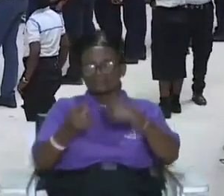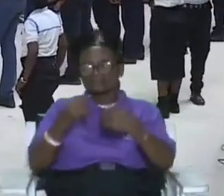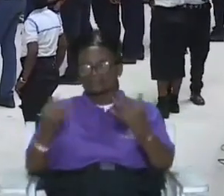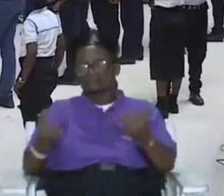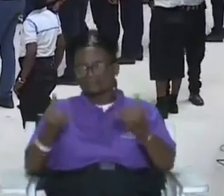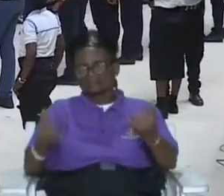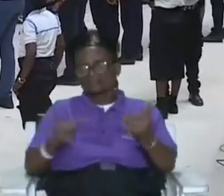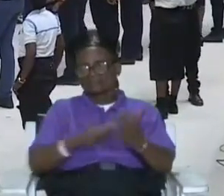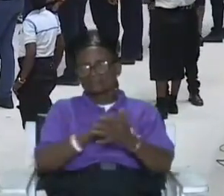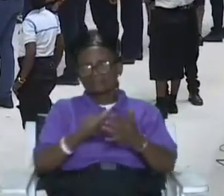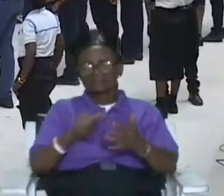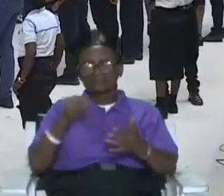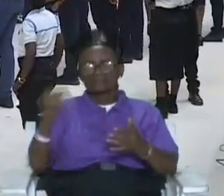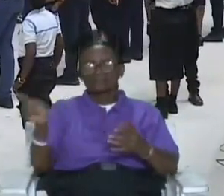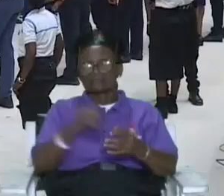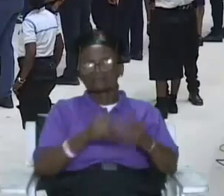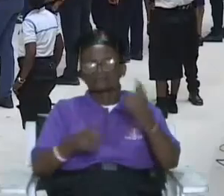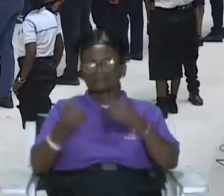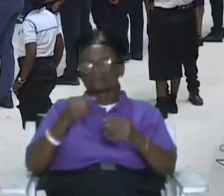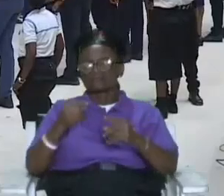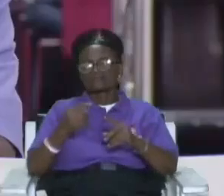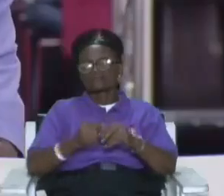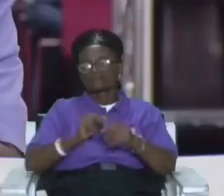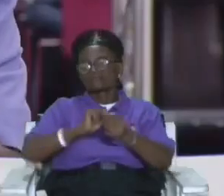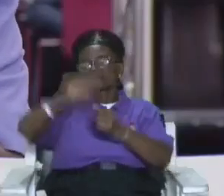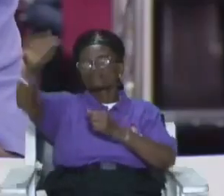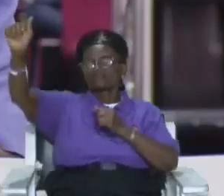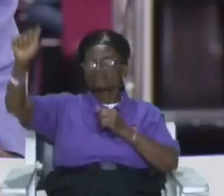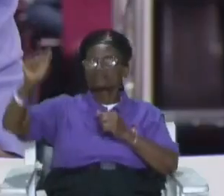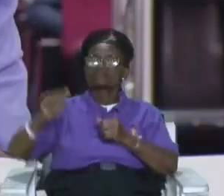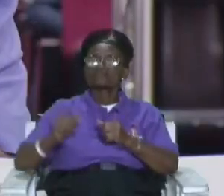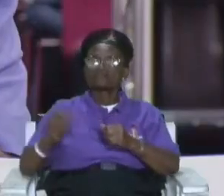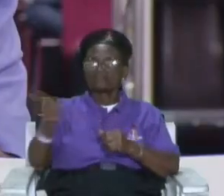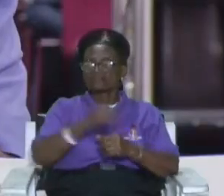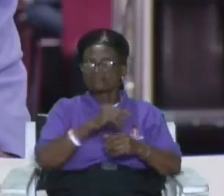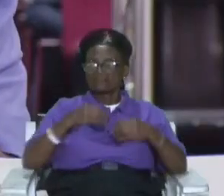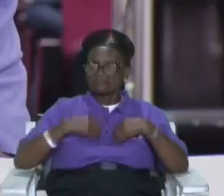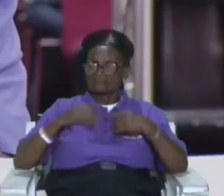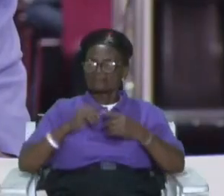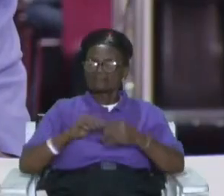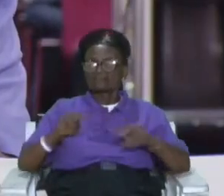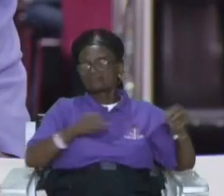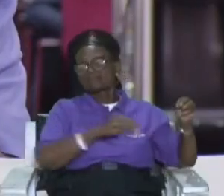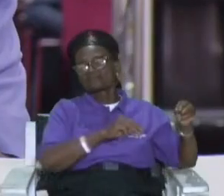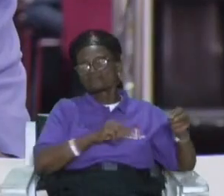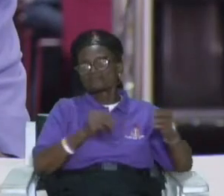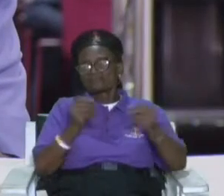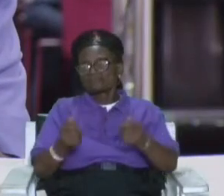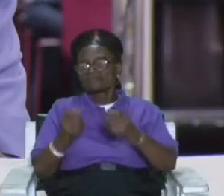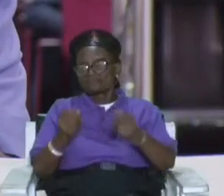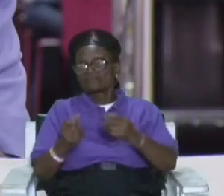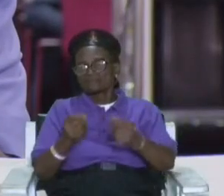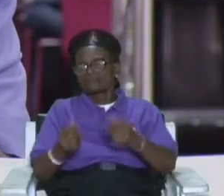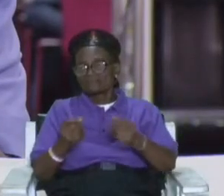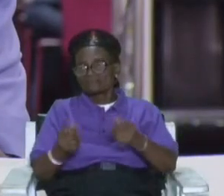Now, those of you who are coming from afar off, you have to move a little faster.